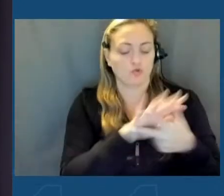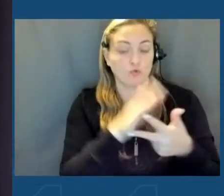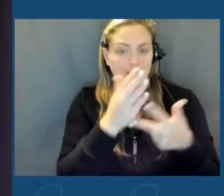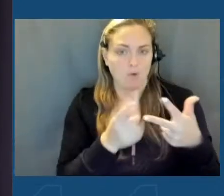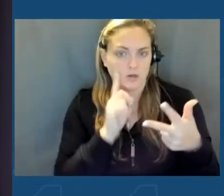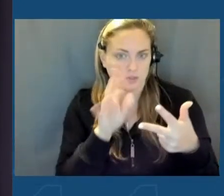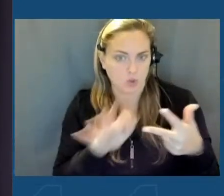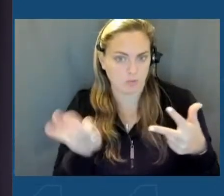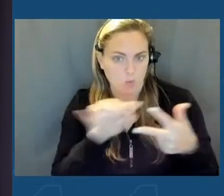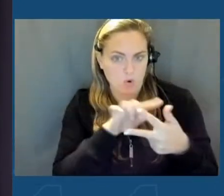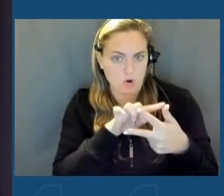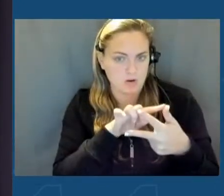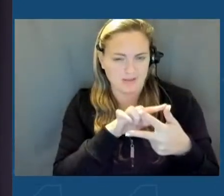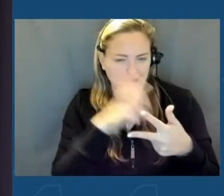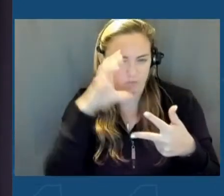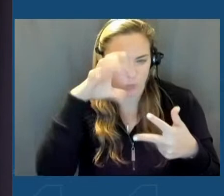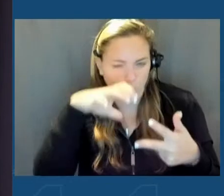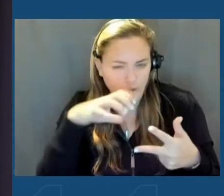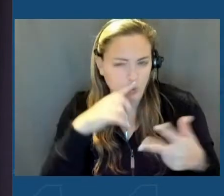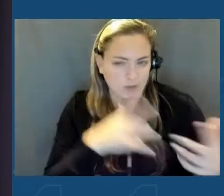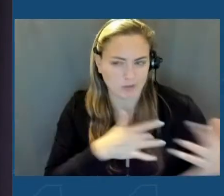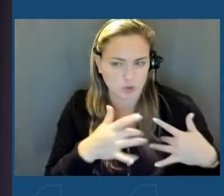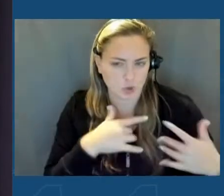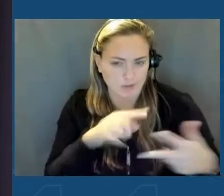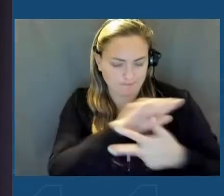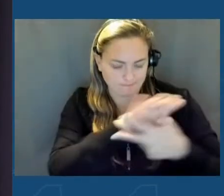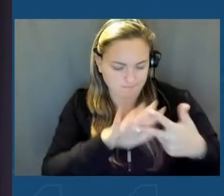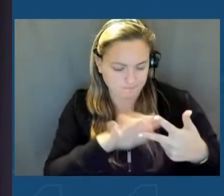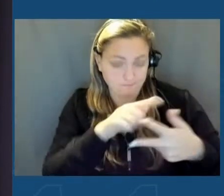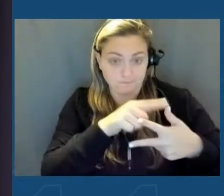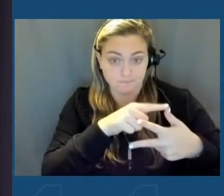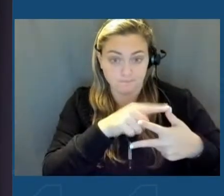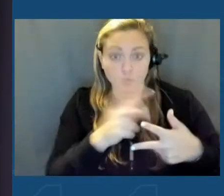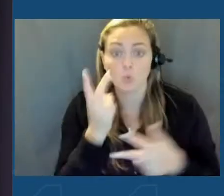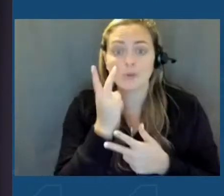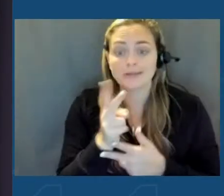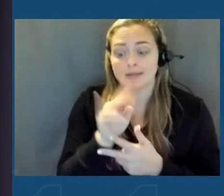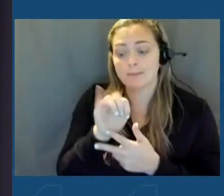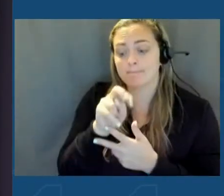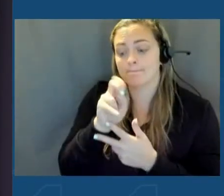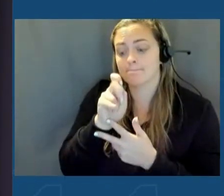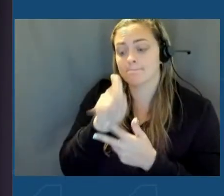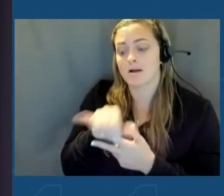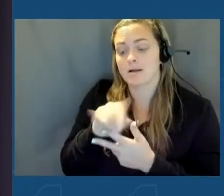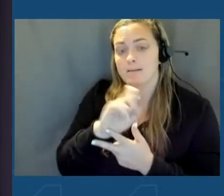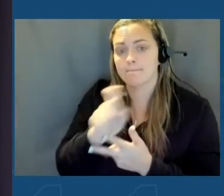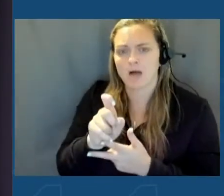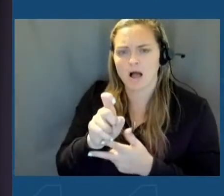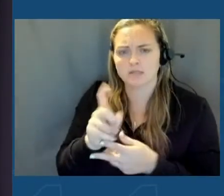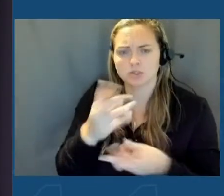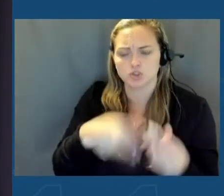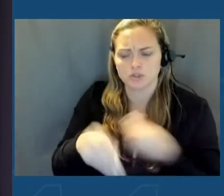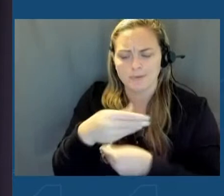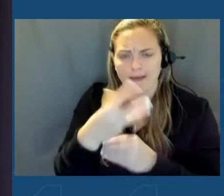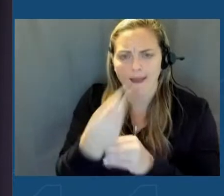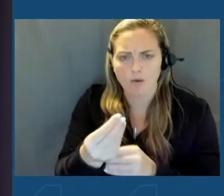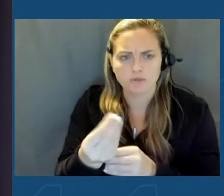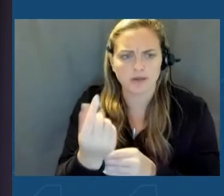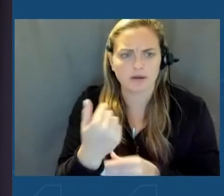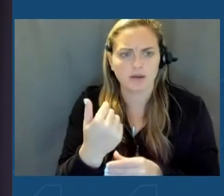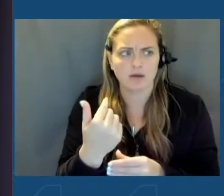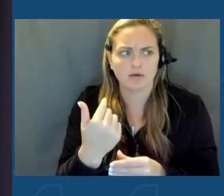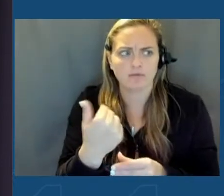have made it unusual and concerning. One is that we're seeing monkeypox transmitted outside of the areas where it had